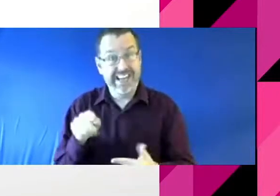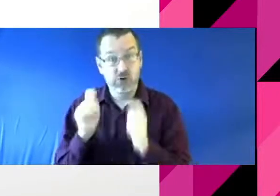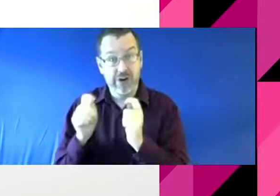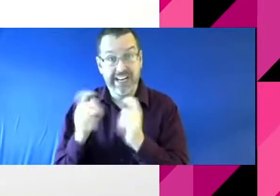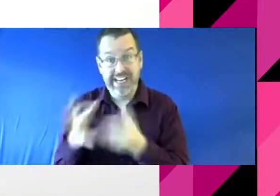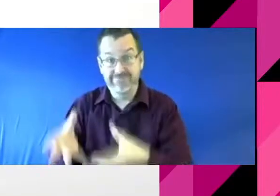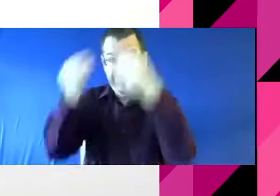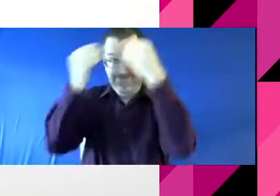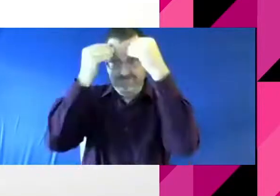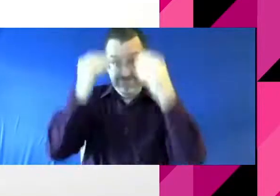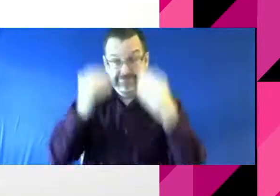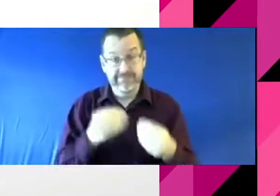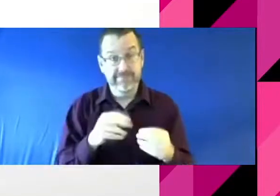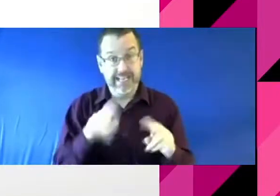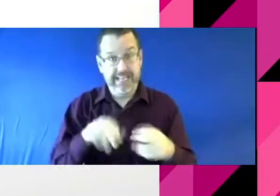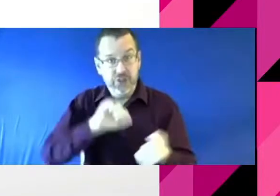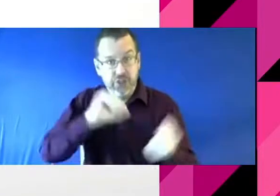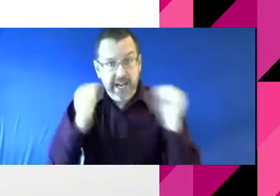history of trauma?